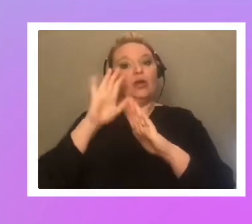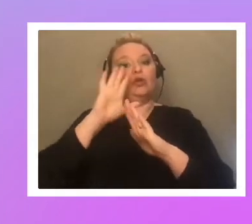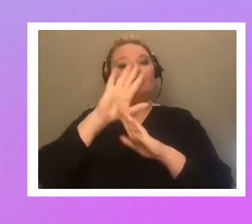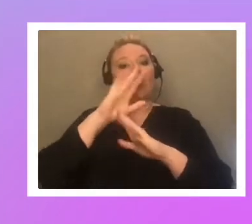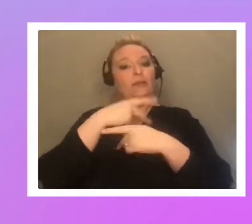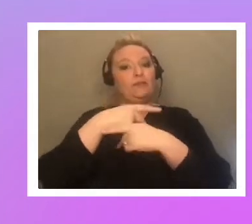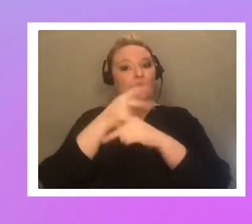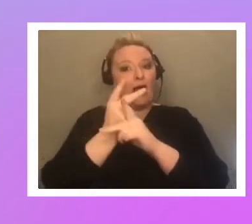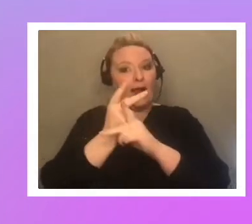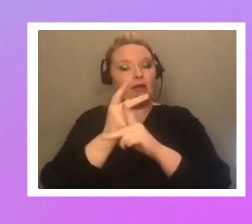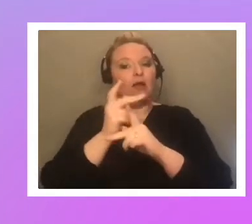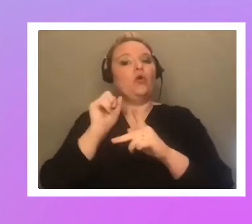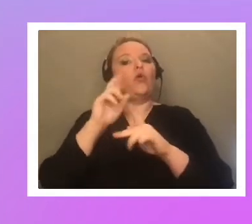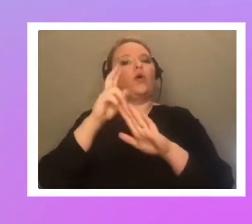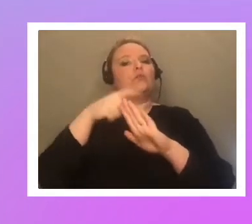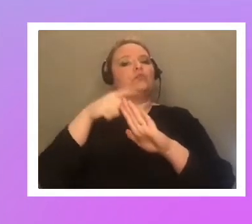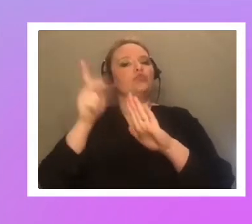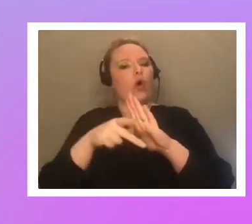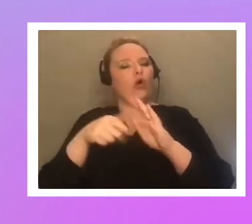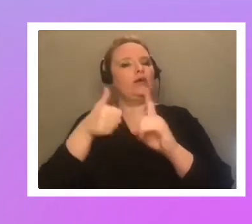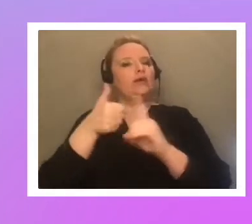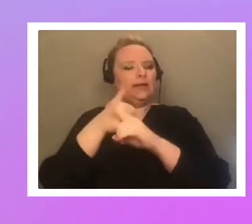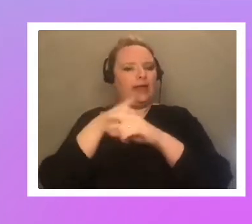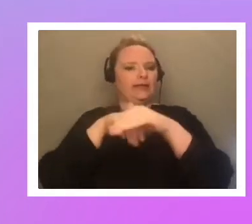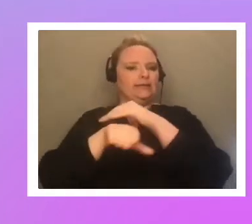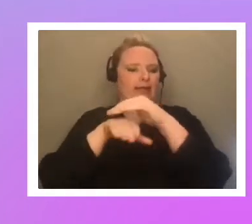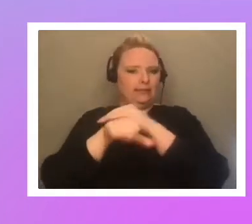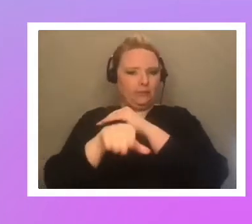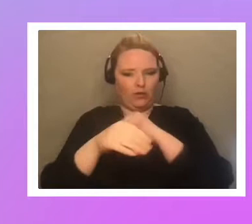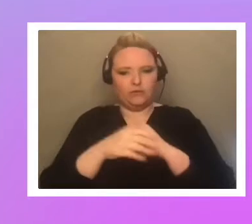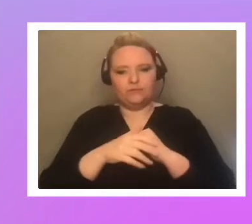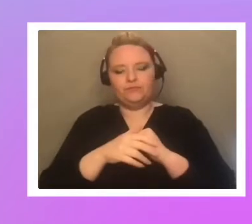products, or your programs are accessible.